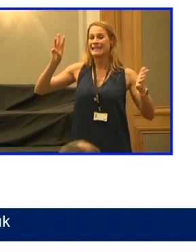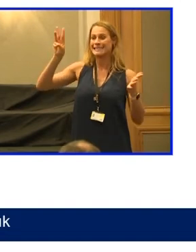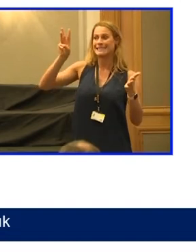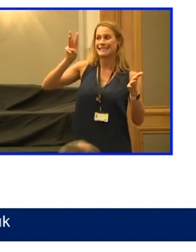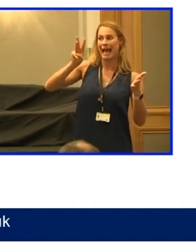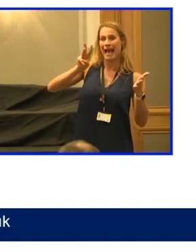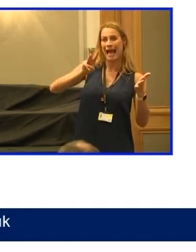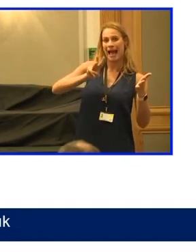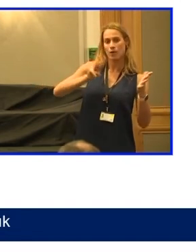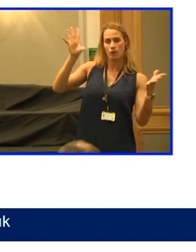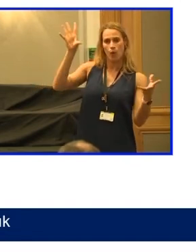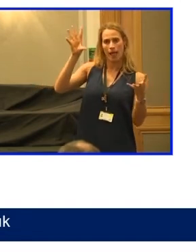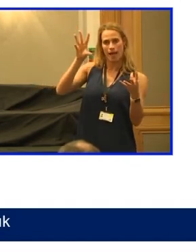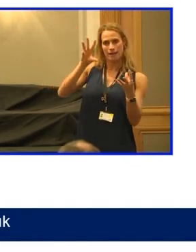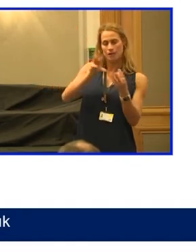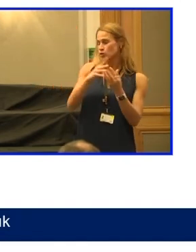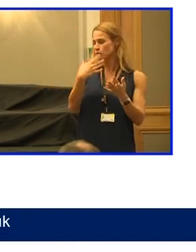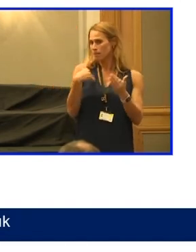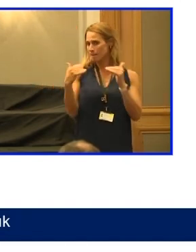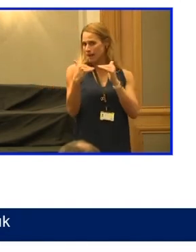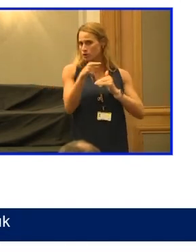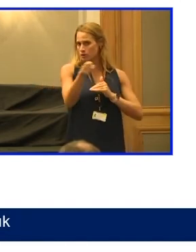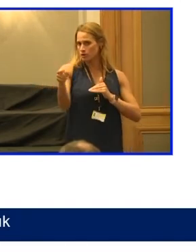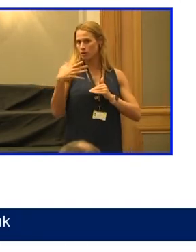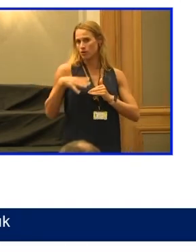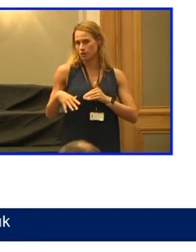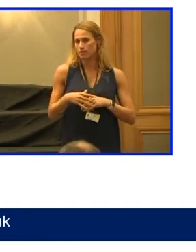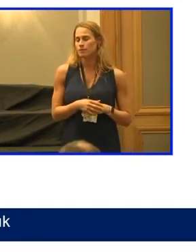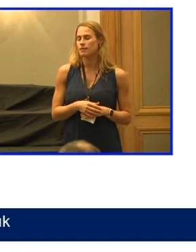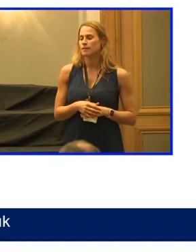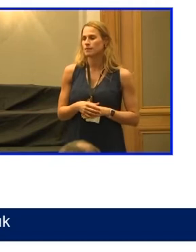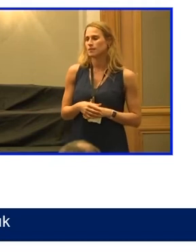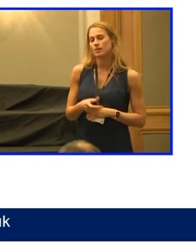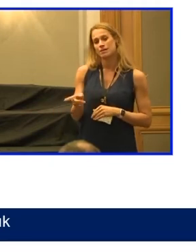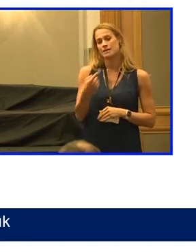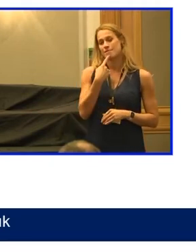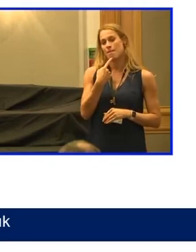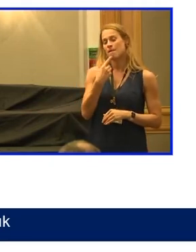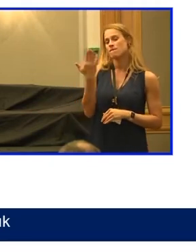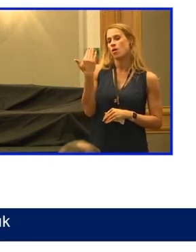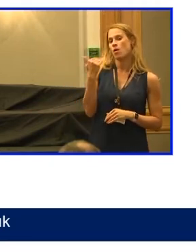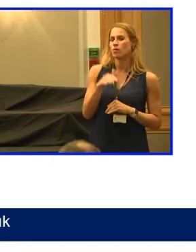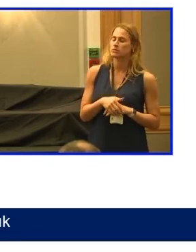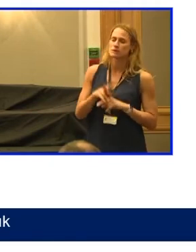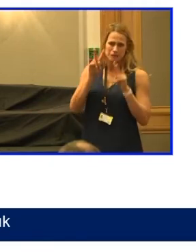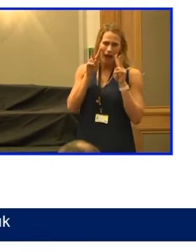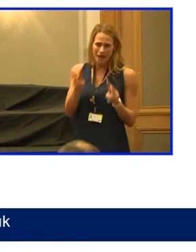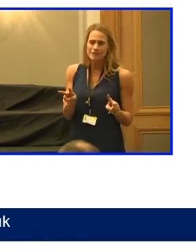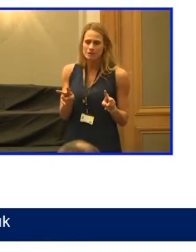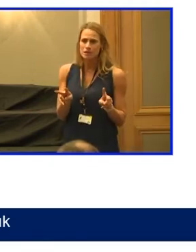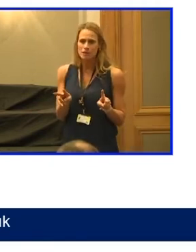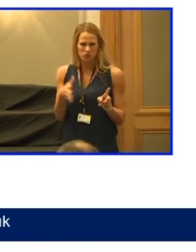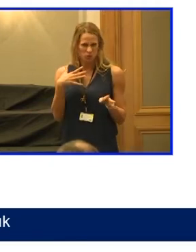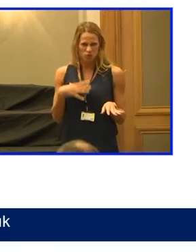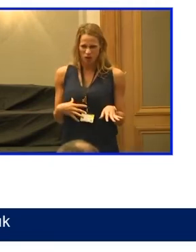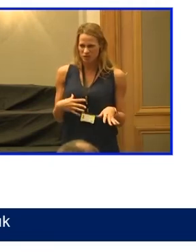again, really personal to you. Again, just depends on what you want to do. But as I mentioned before, with this whole sight thing, do you really